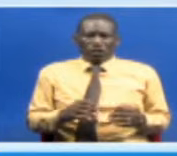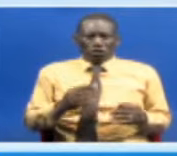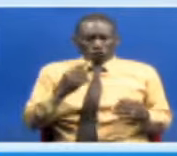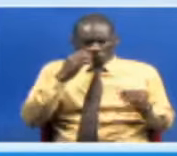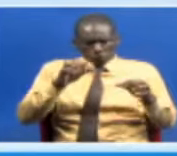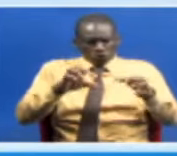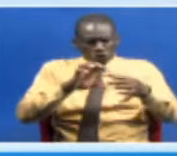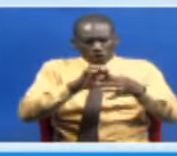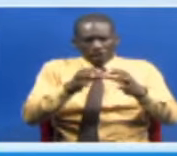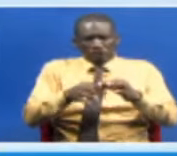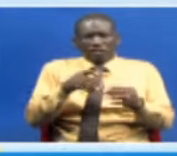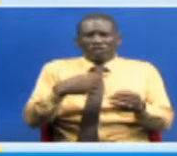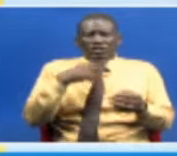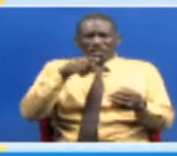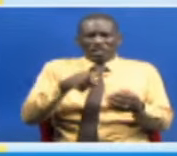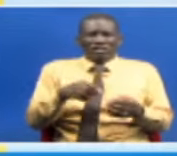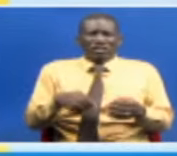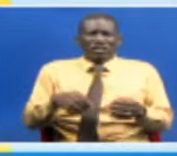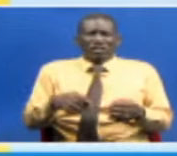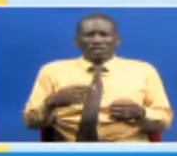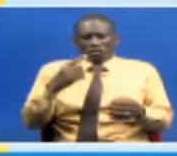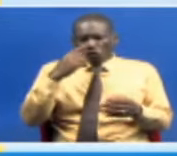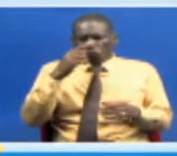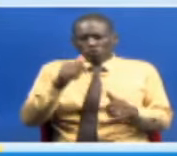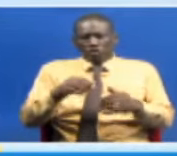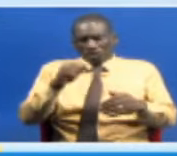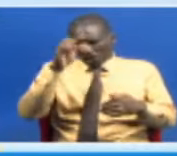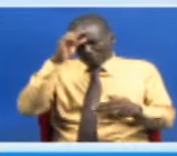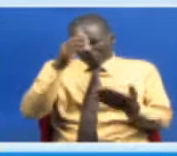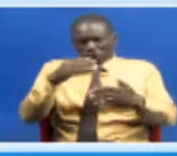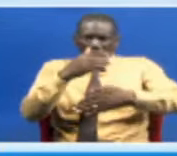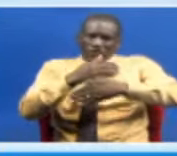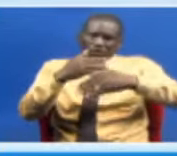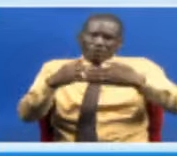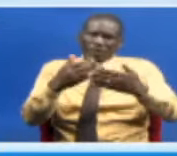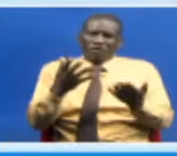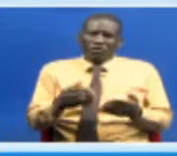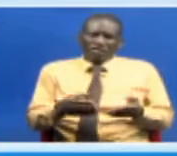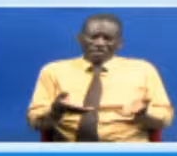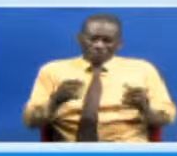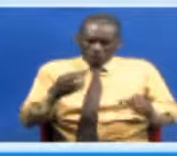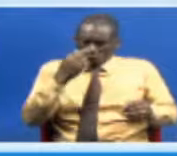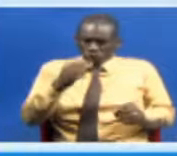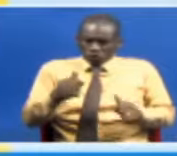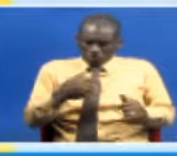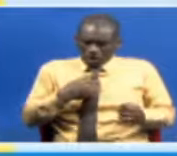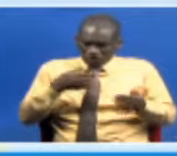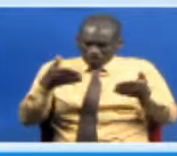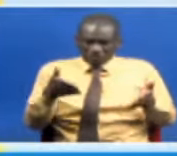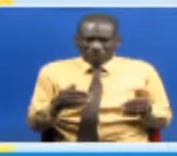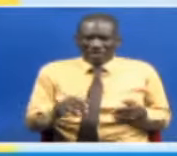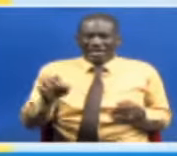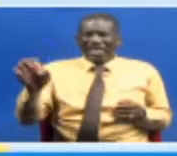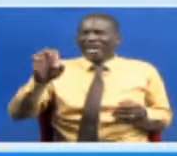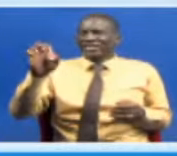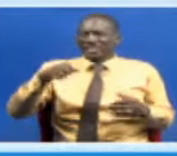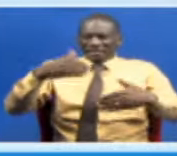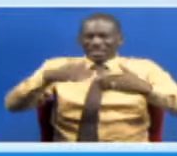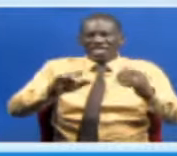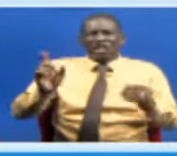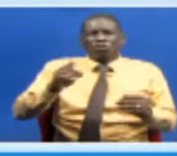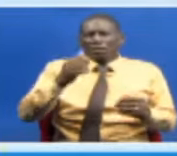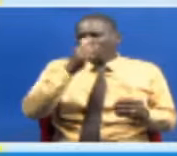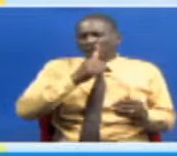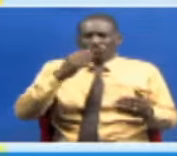this will apply to the homes that the government is currently building. The existing homes, that the estates around Nairobi, the private